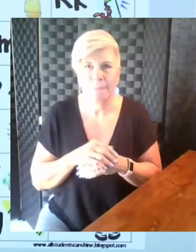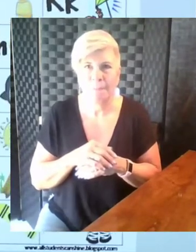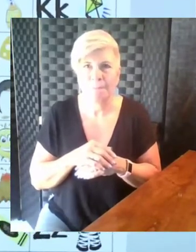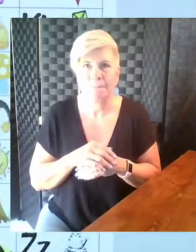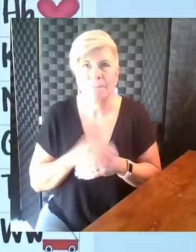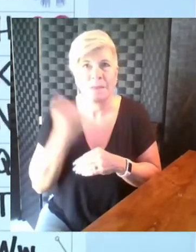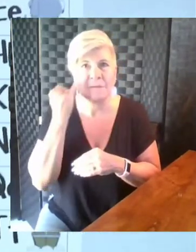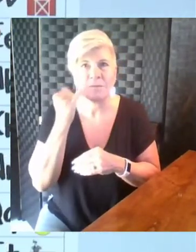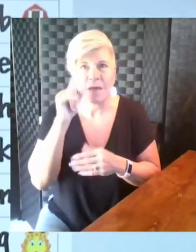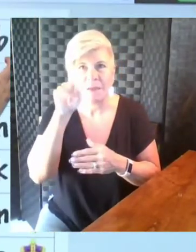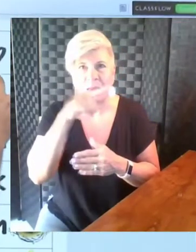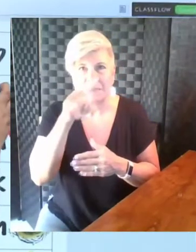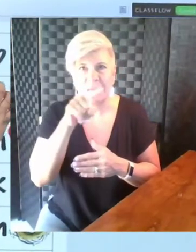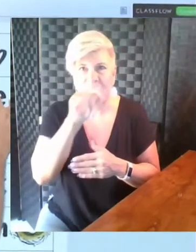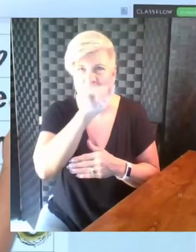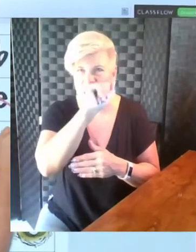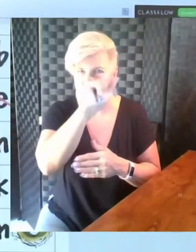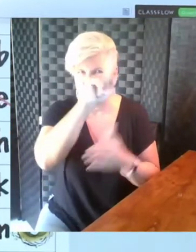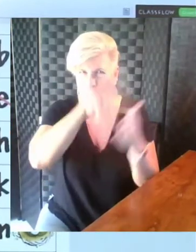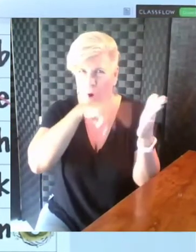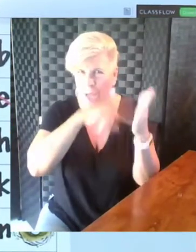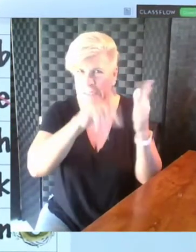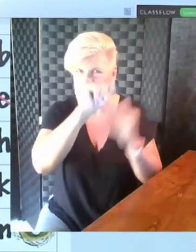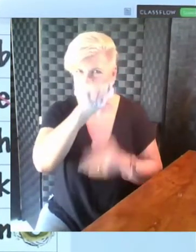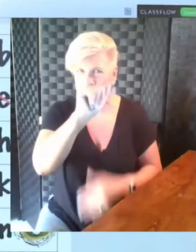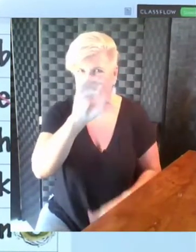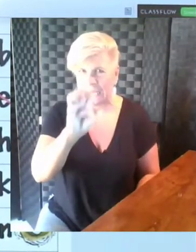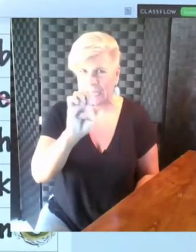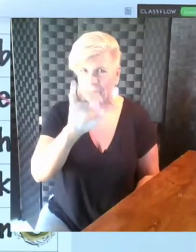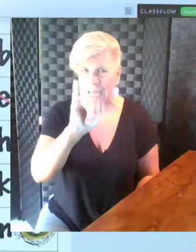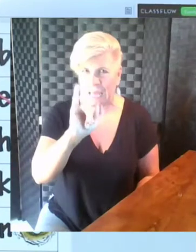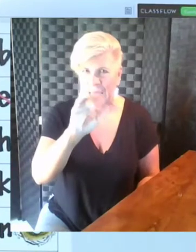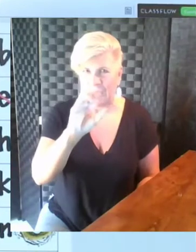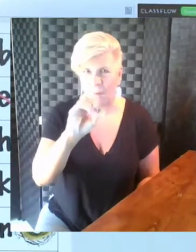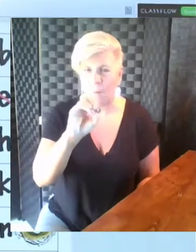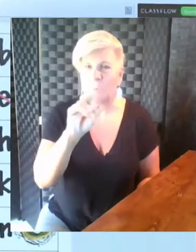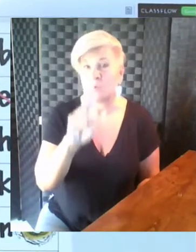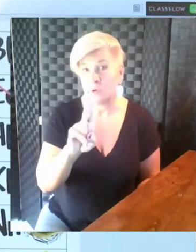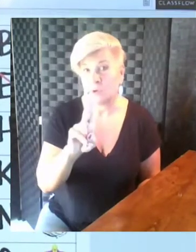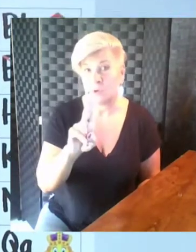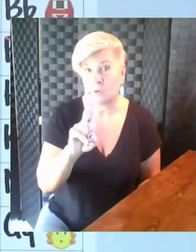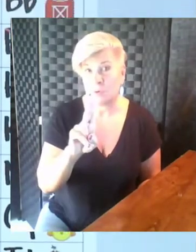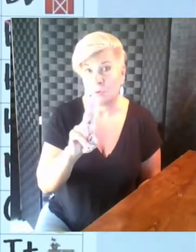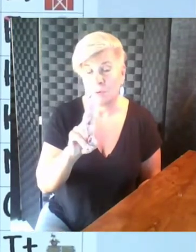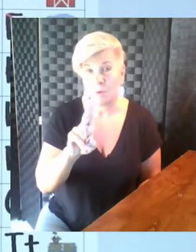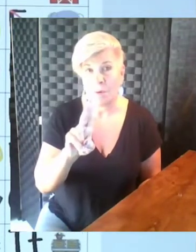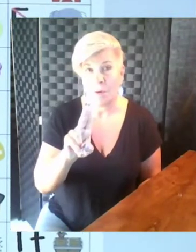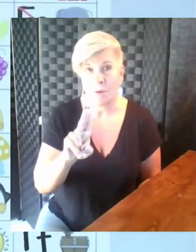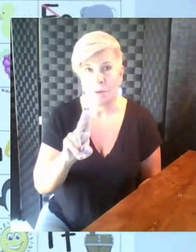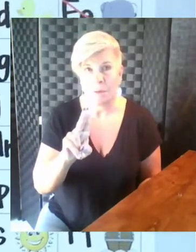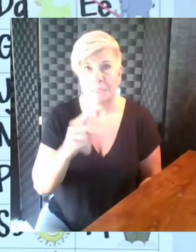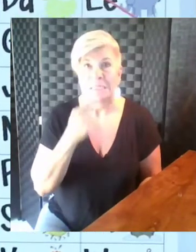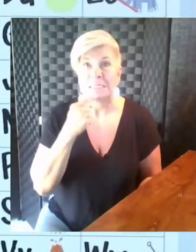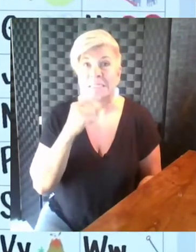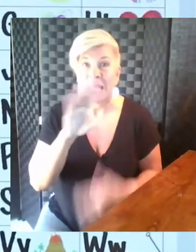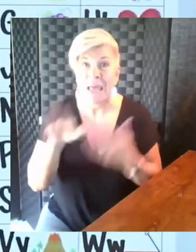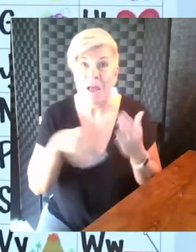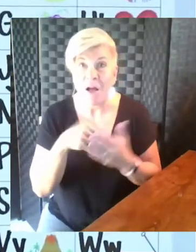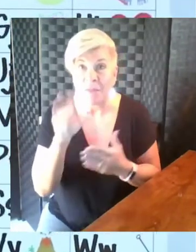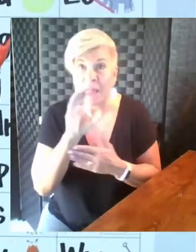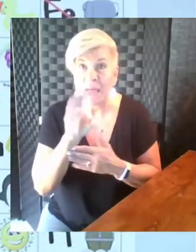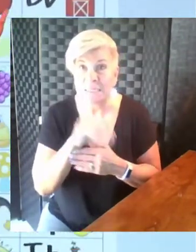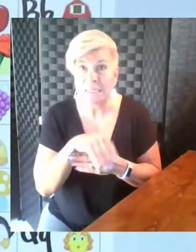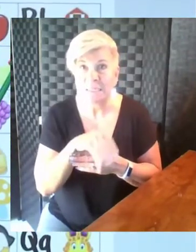So if I cross out A, E, I, O, and U, can you say all the consonants with